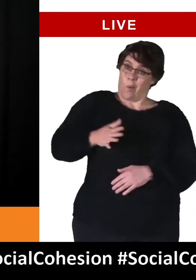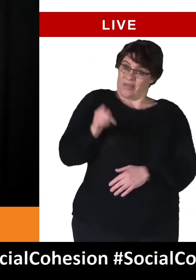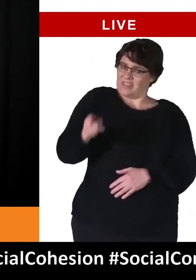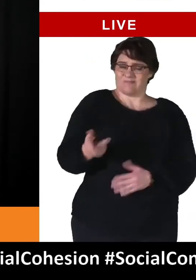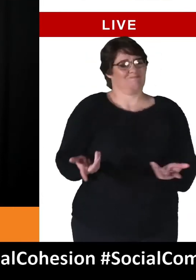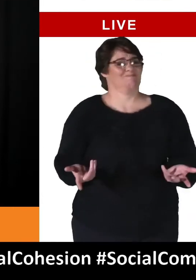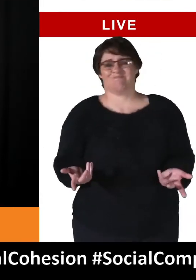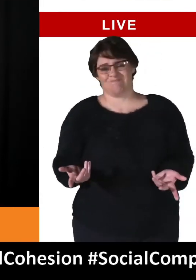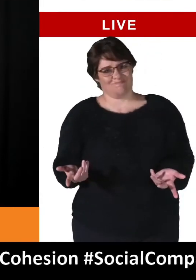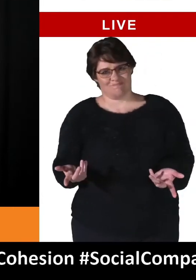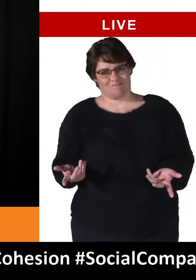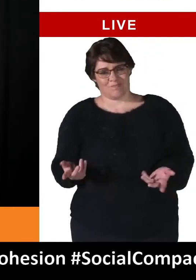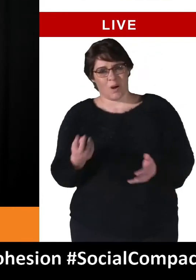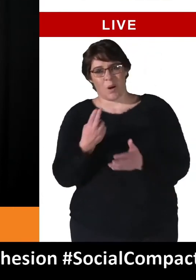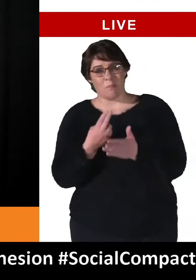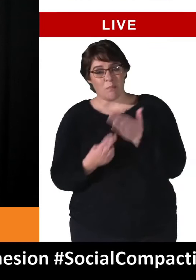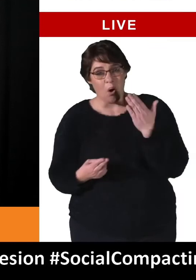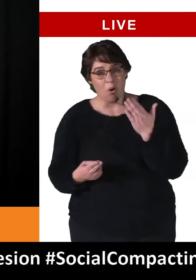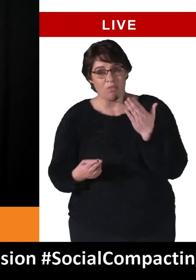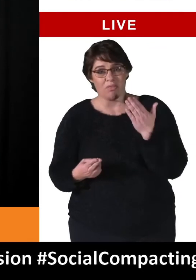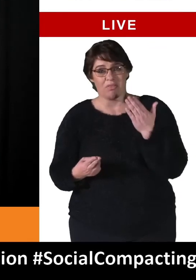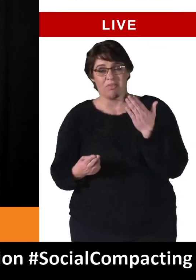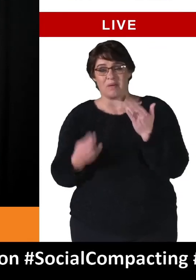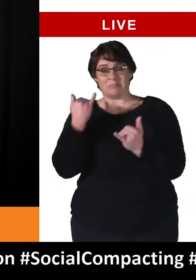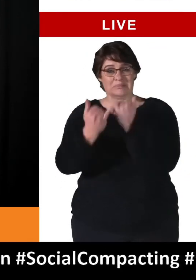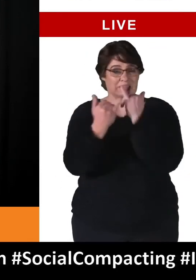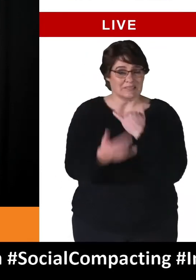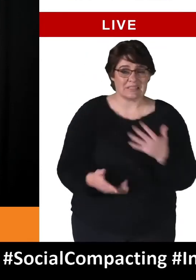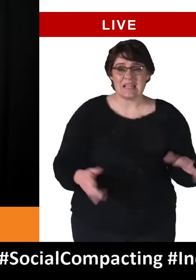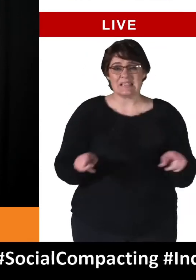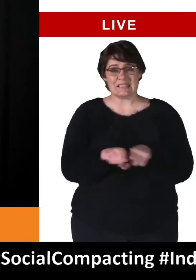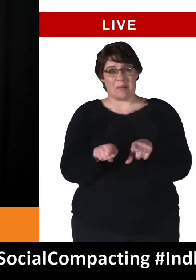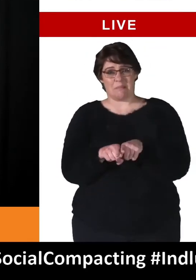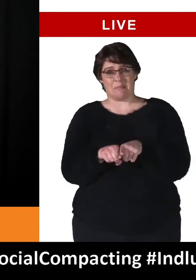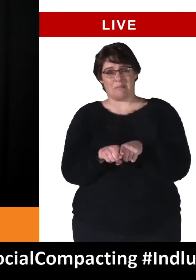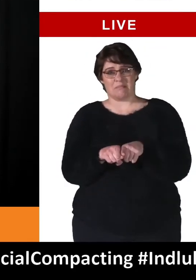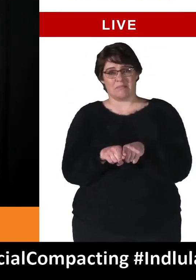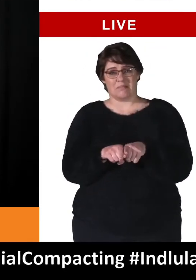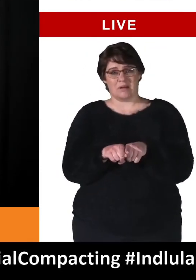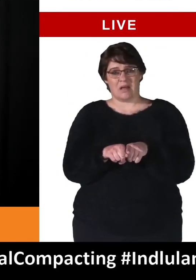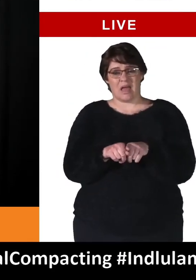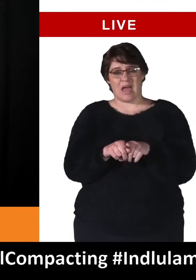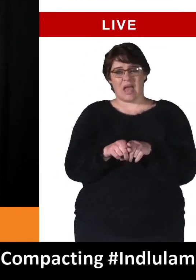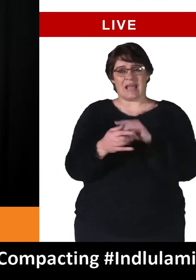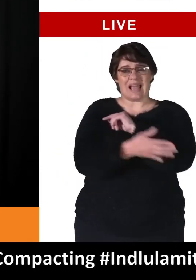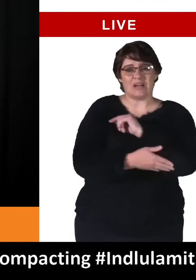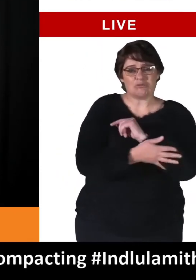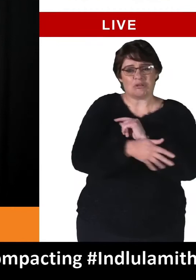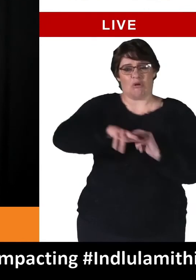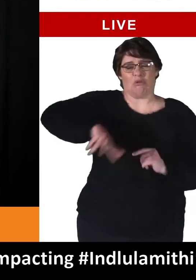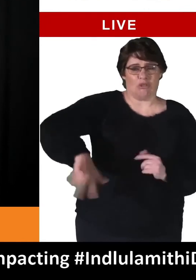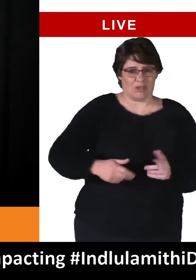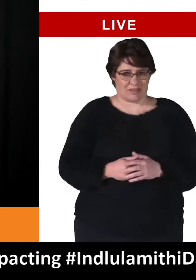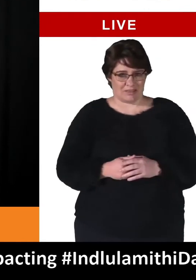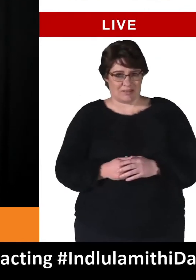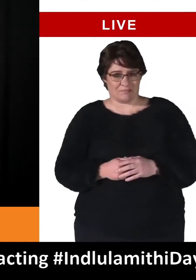desirable, both the floundering false dawn and the enclaved bourgeoisie nation. Things have